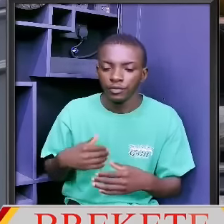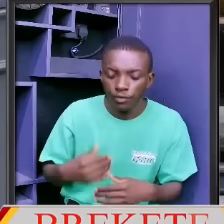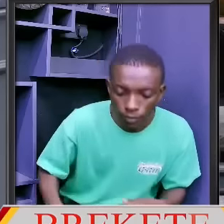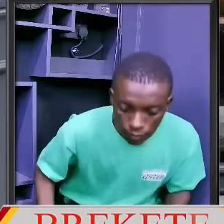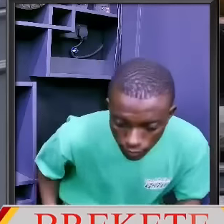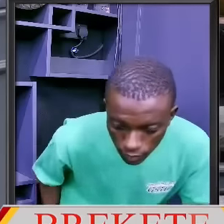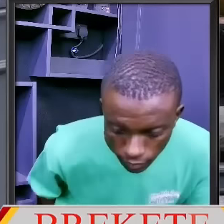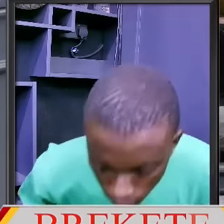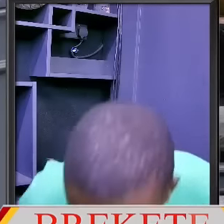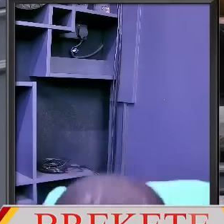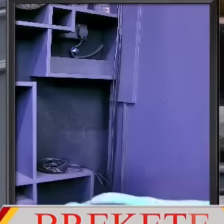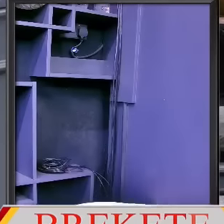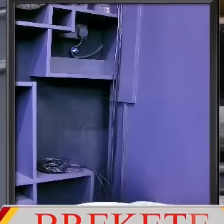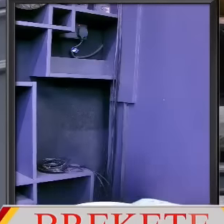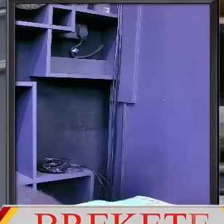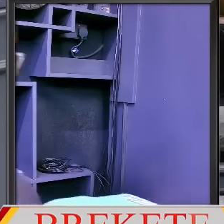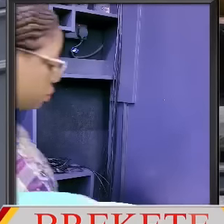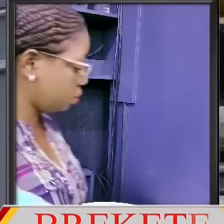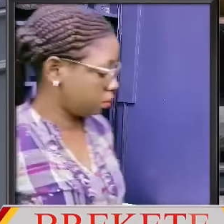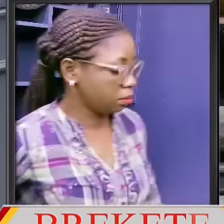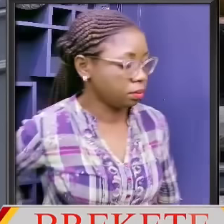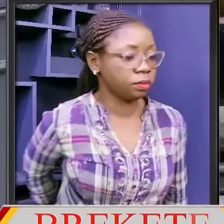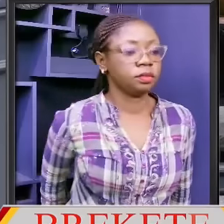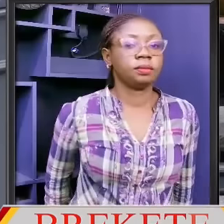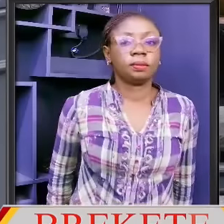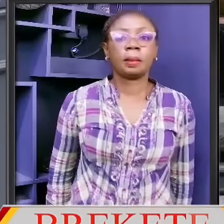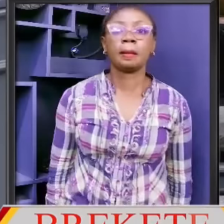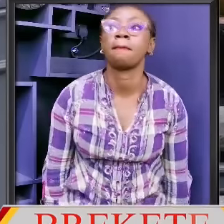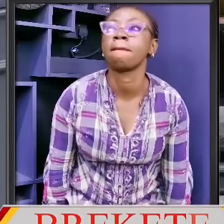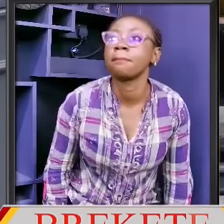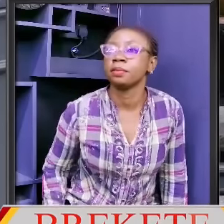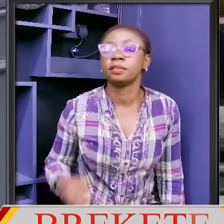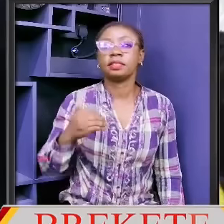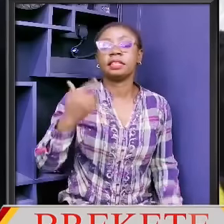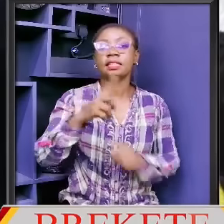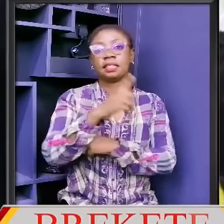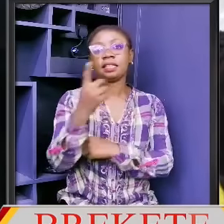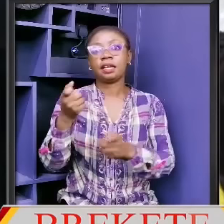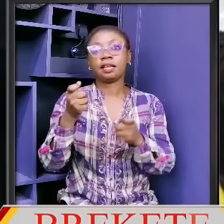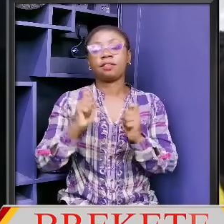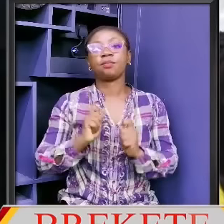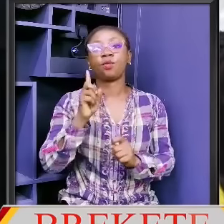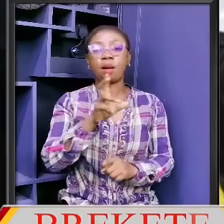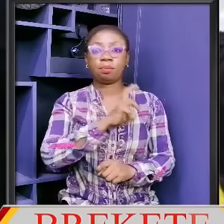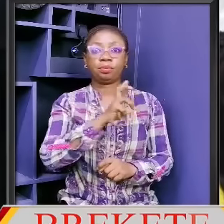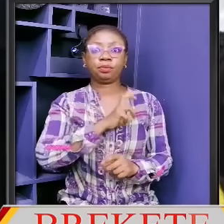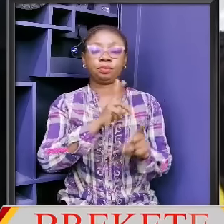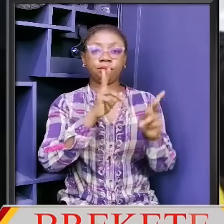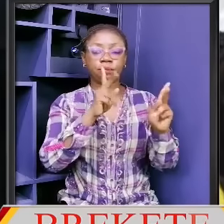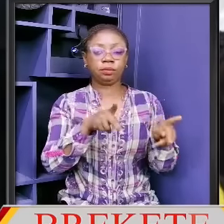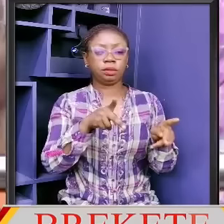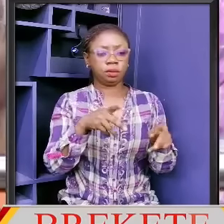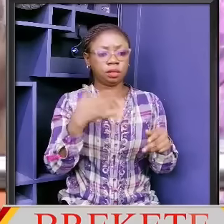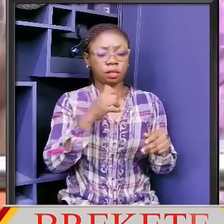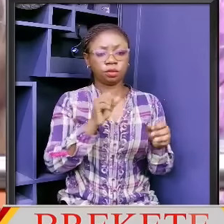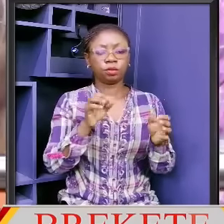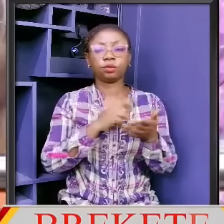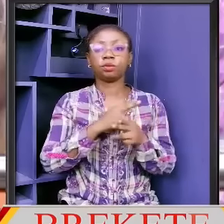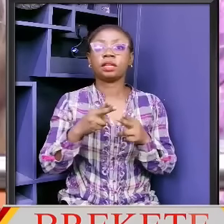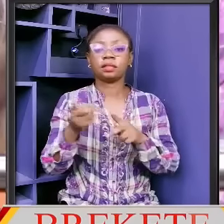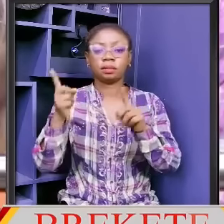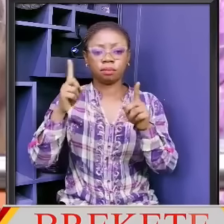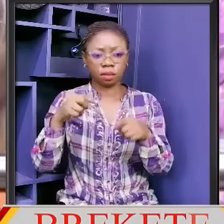now gave me one officer. When I went down to my village. As soon as the man saw me, he now came. He came by himself?